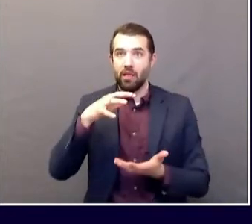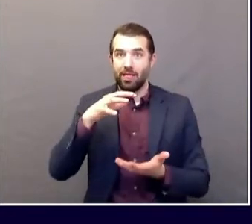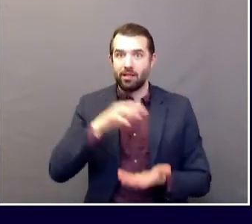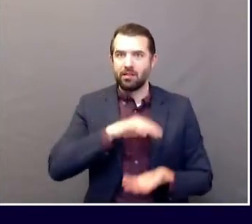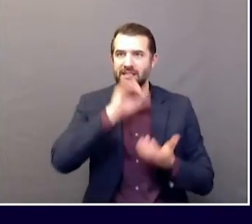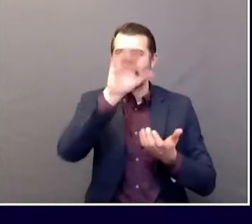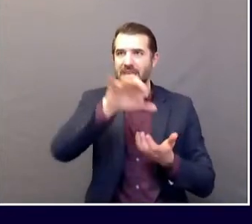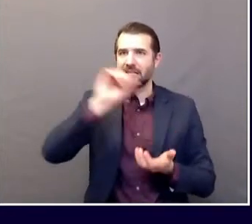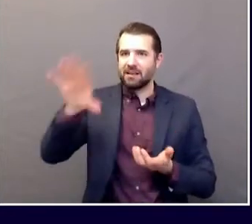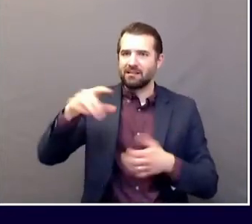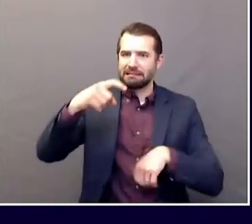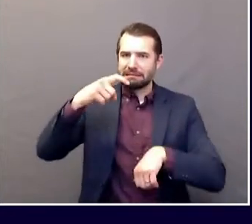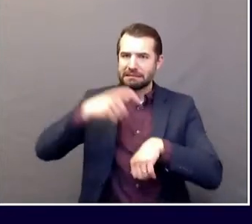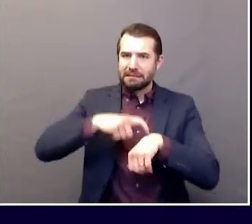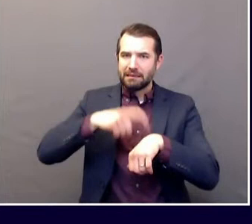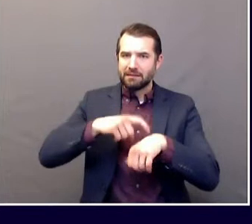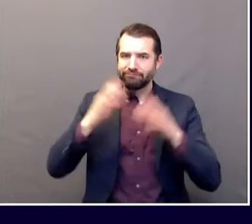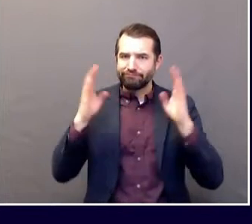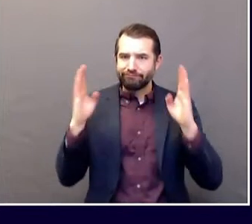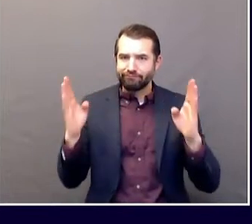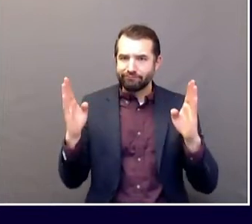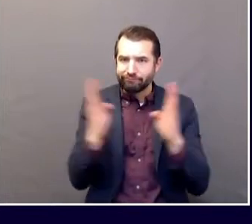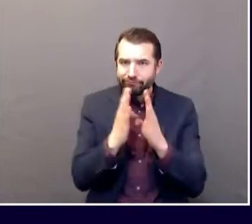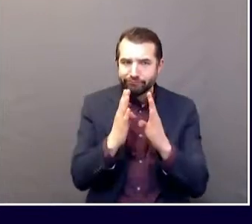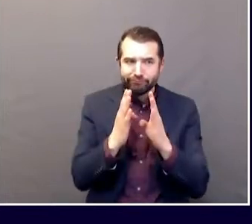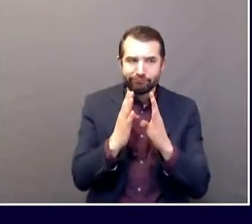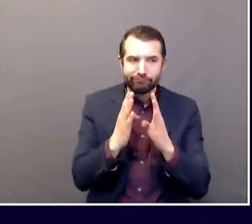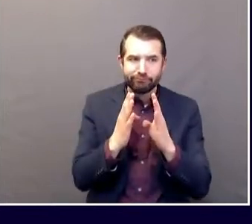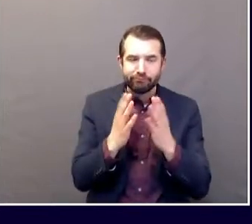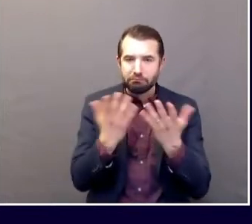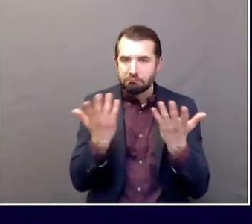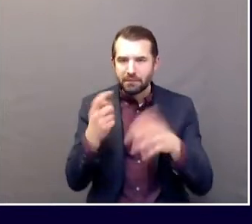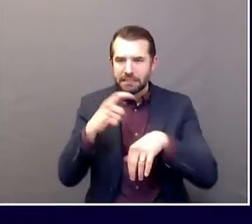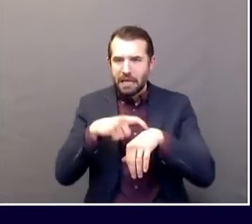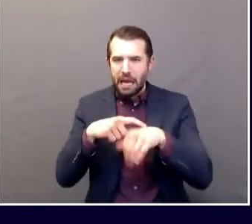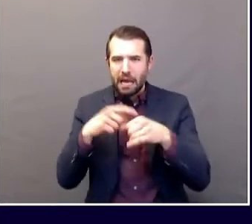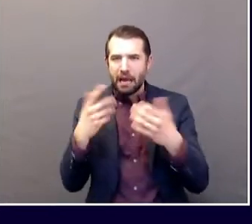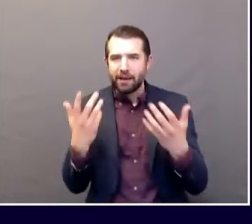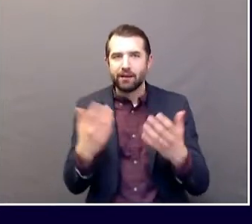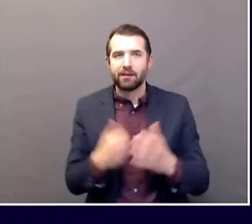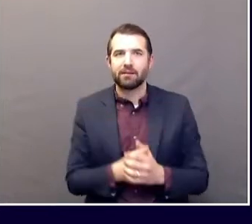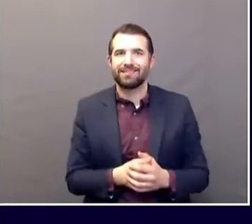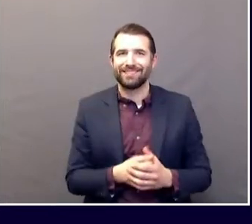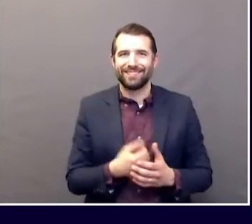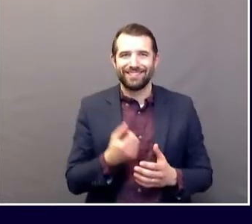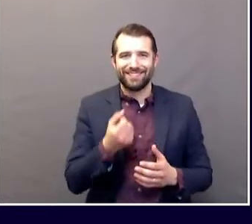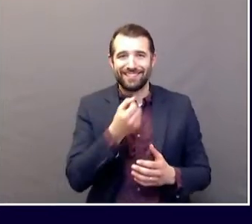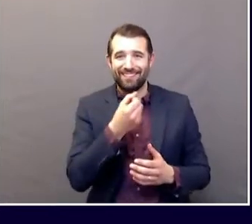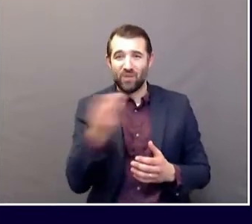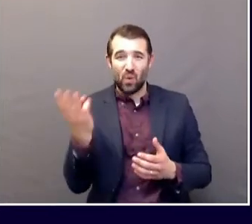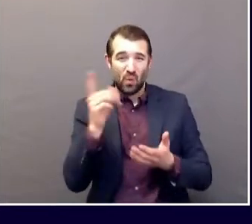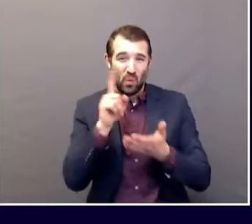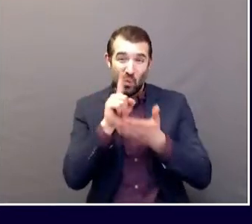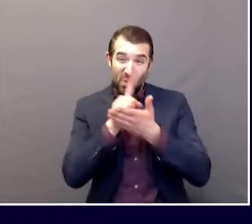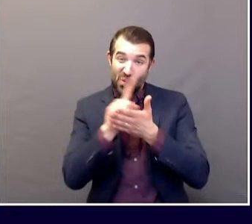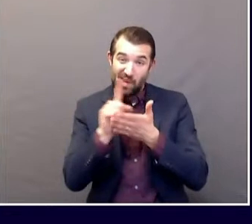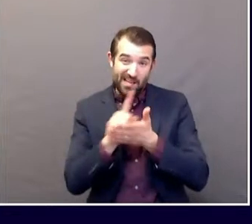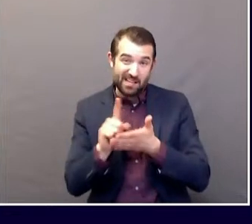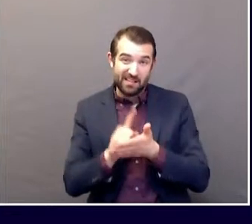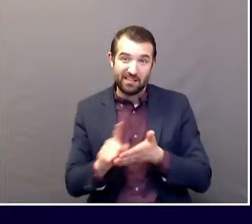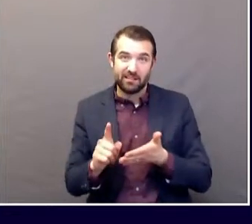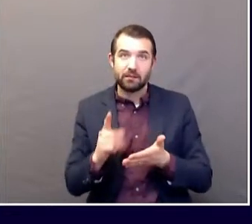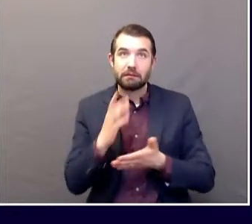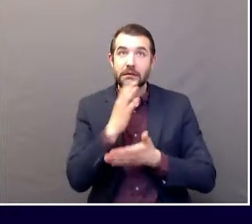I'd have to go back and check. I think it was a few weeks. Some of them were received in early November. But yeah. Yes, November.